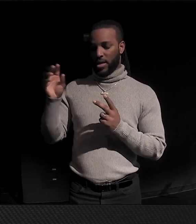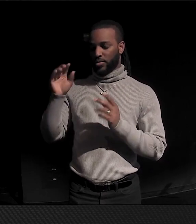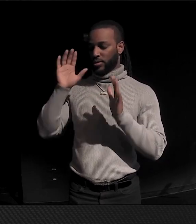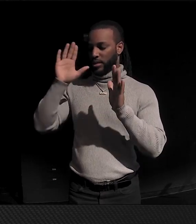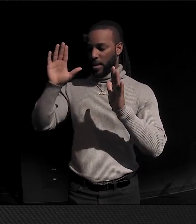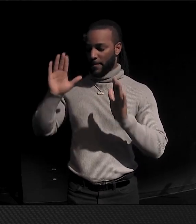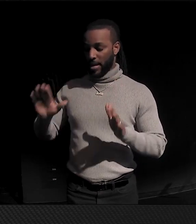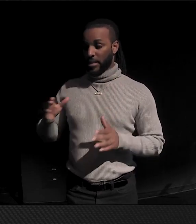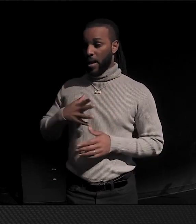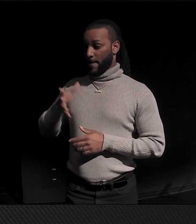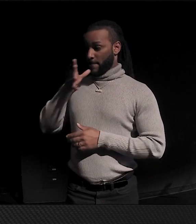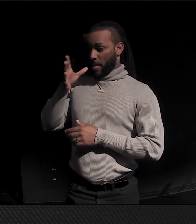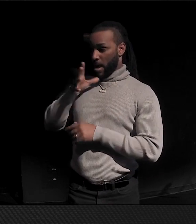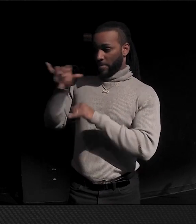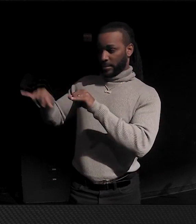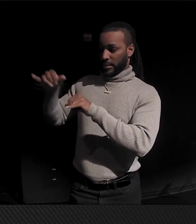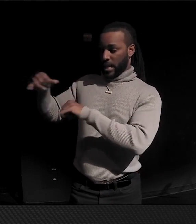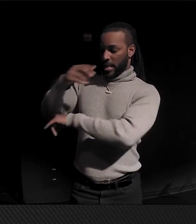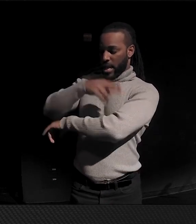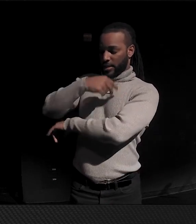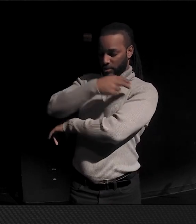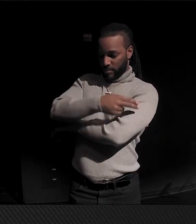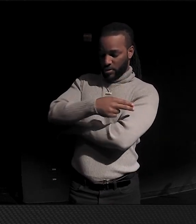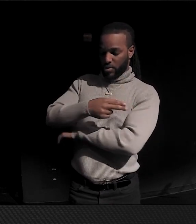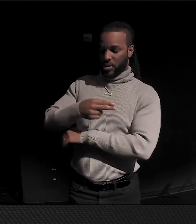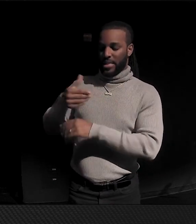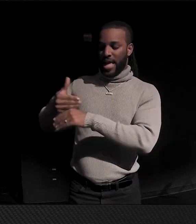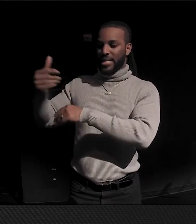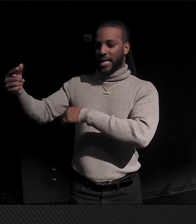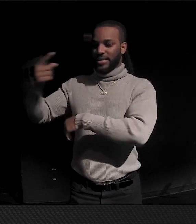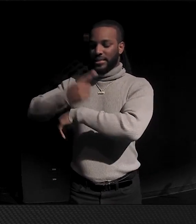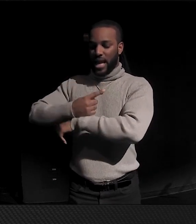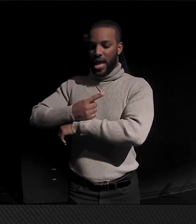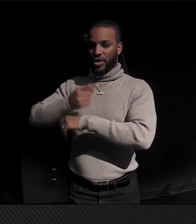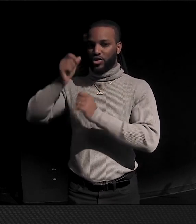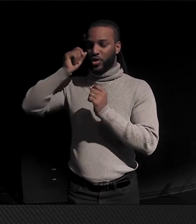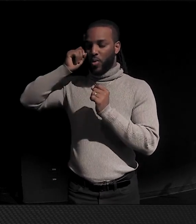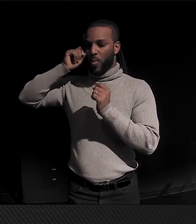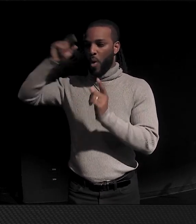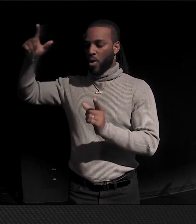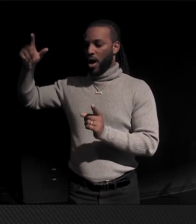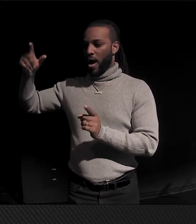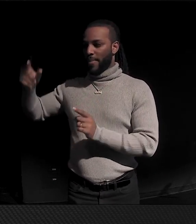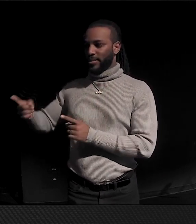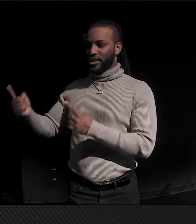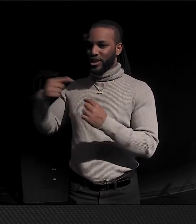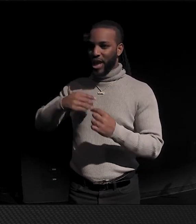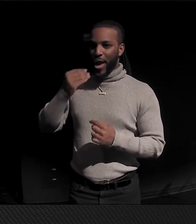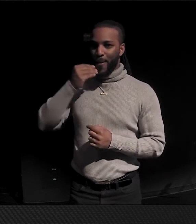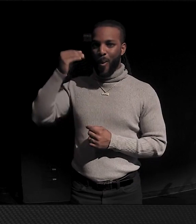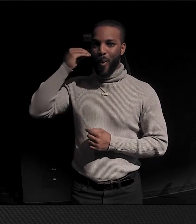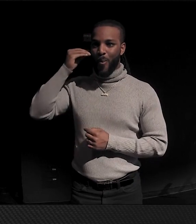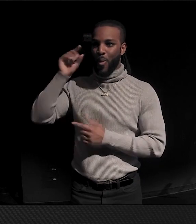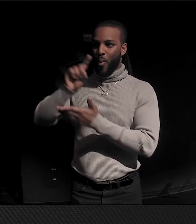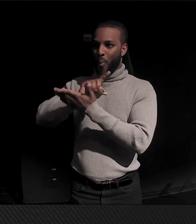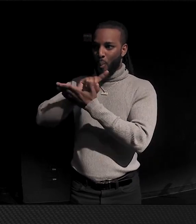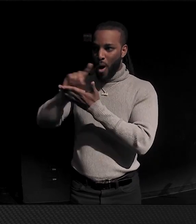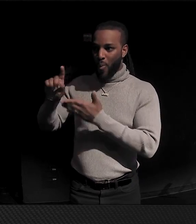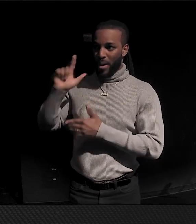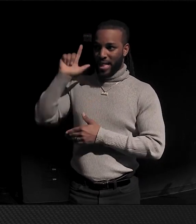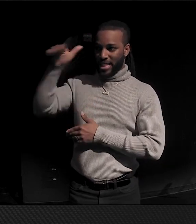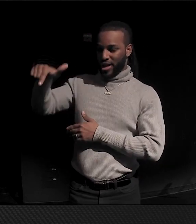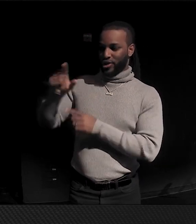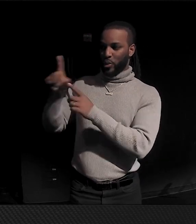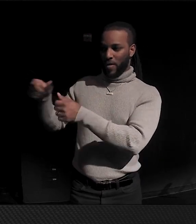was unconscious until that day, woke up. They released her within a couple days. A week later, she went in for a